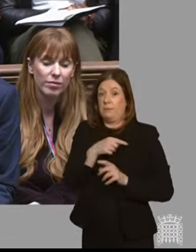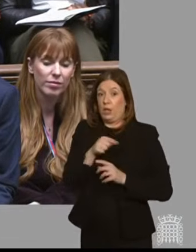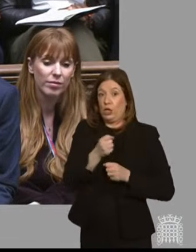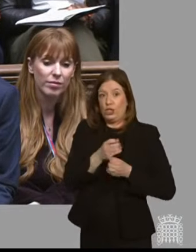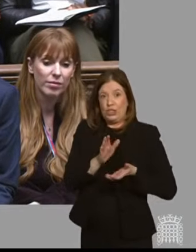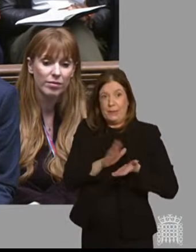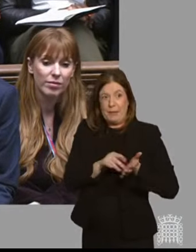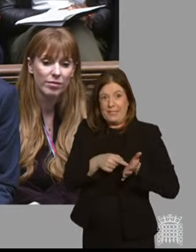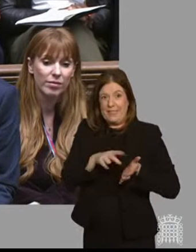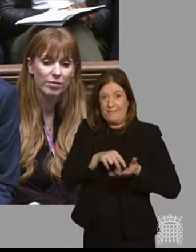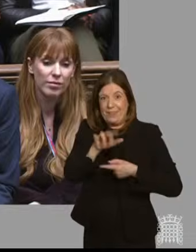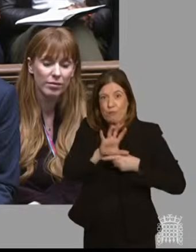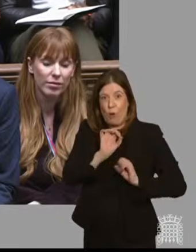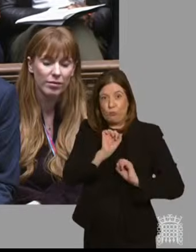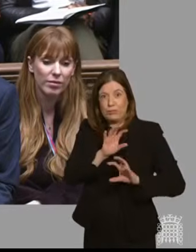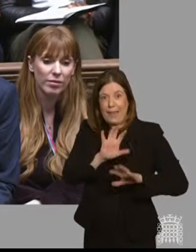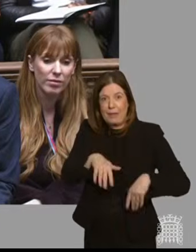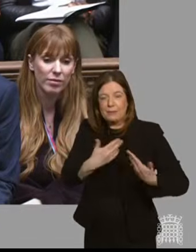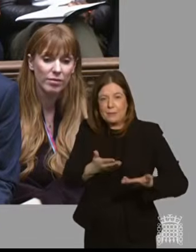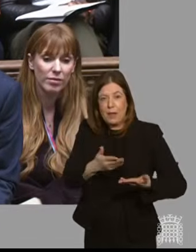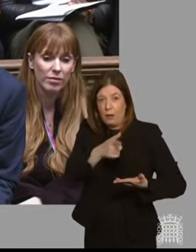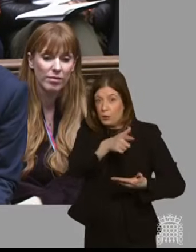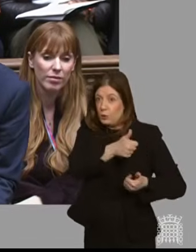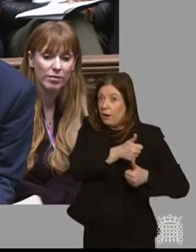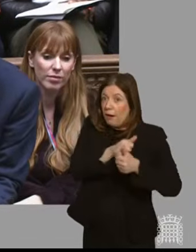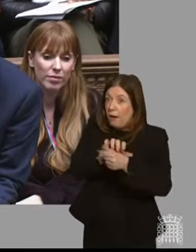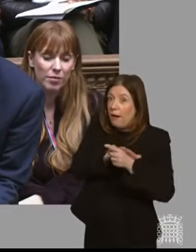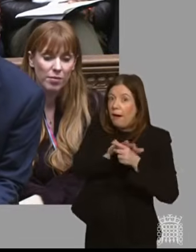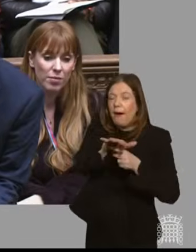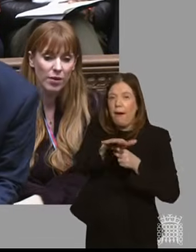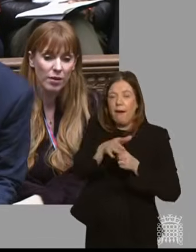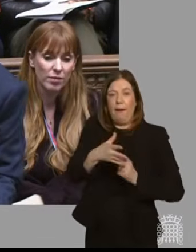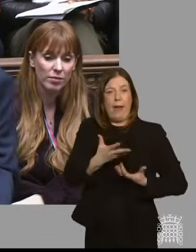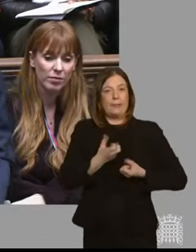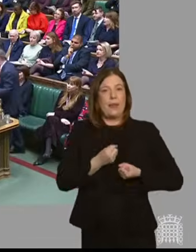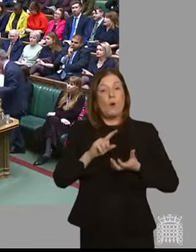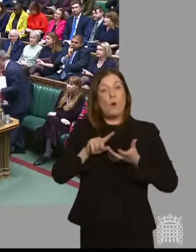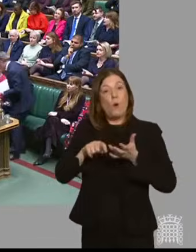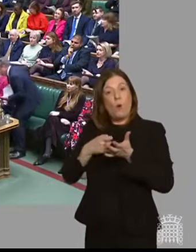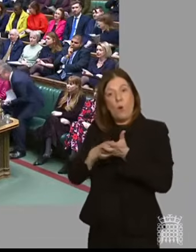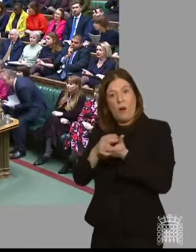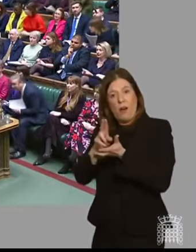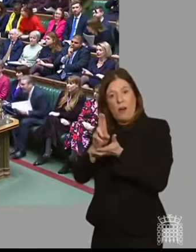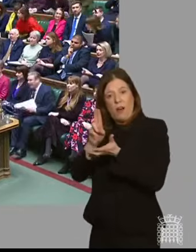think Nigel Farage shares the ideals and values of the Tory party?